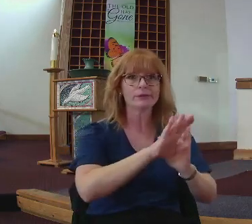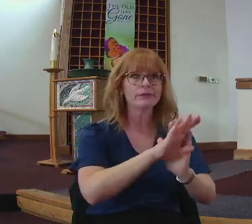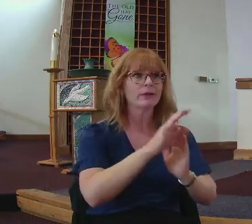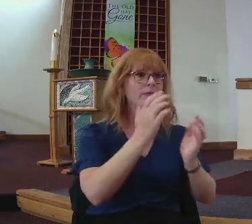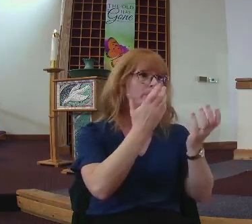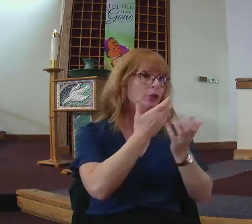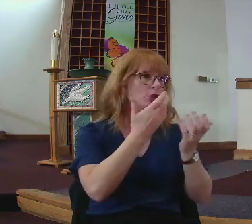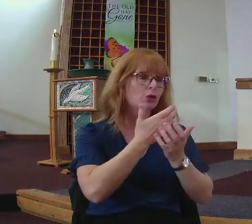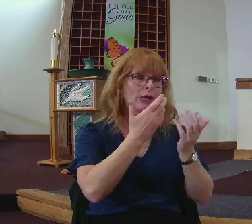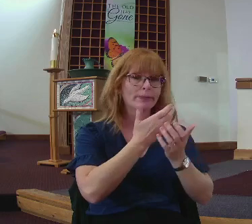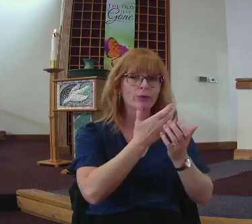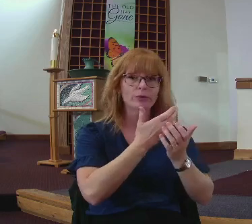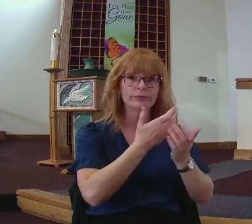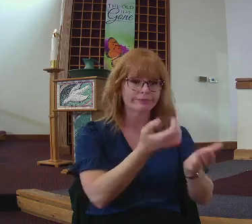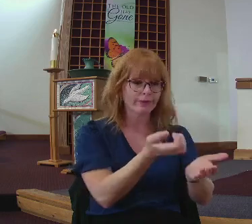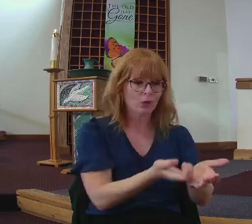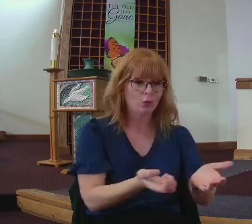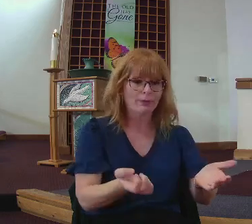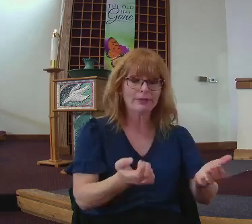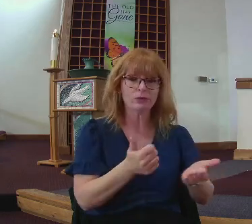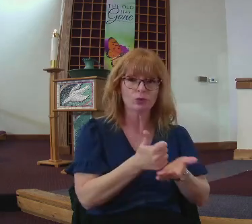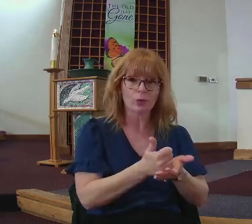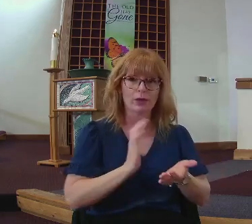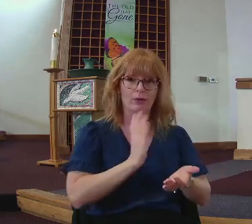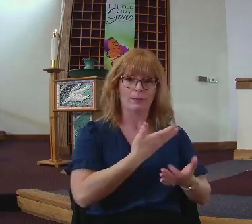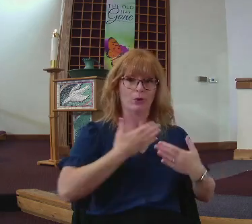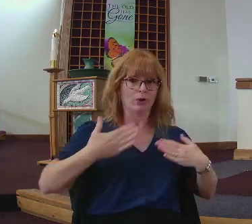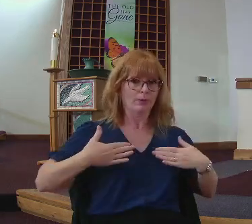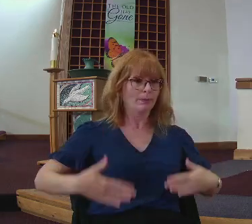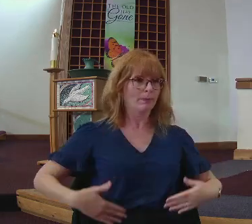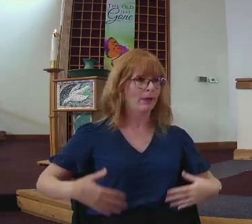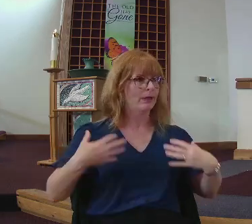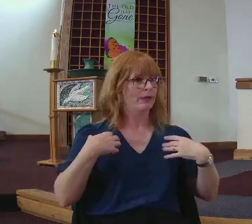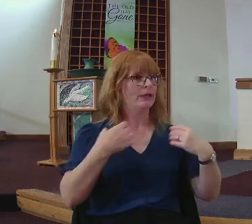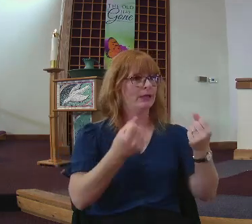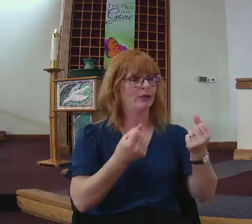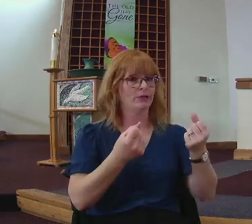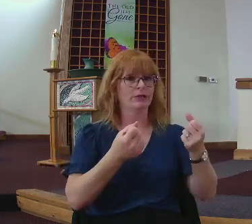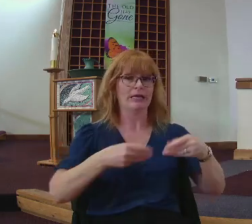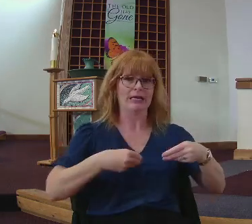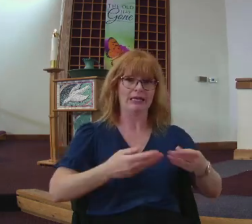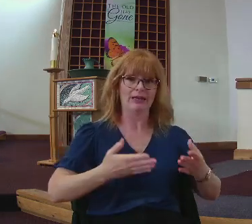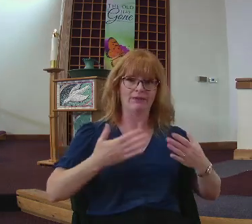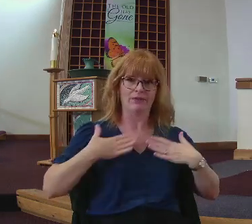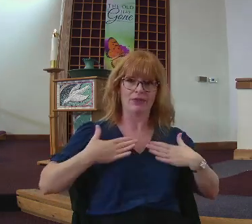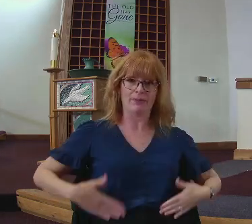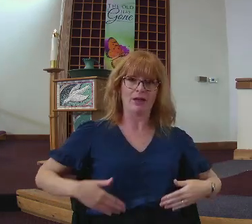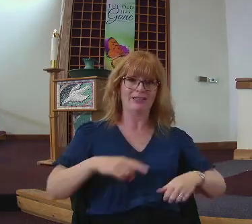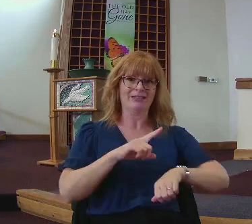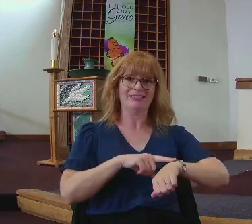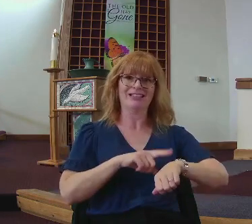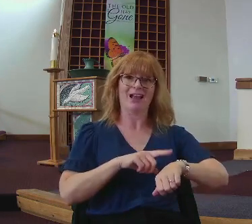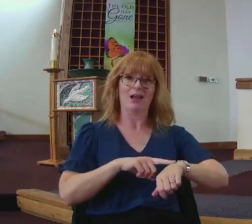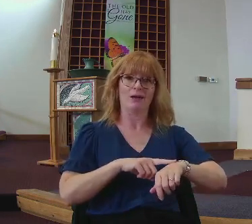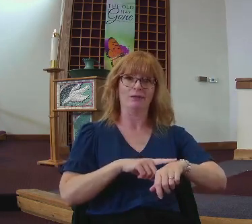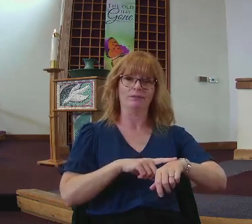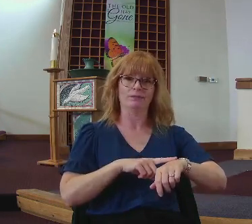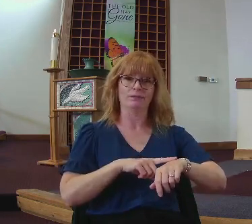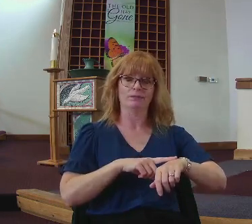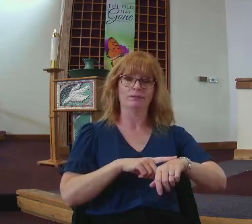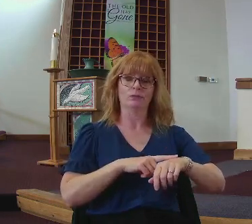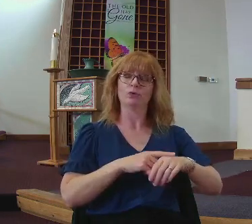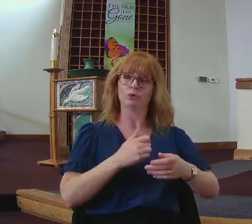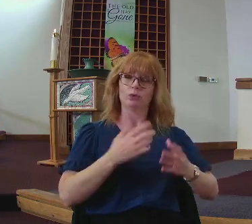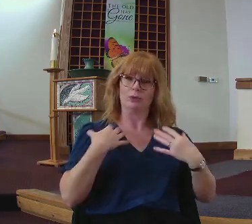help our bodies heal, to give our bodies time to heal. And sometimes people are placed onto